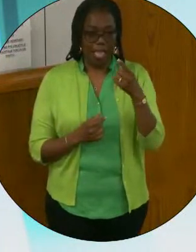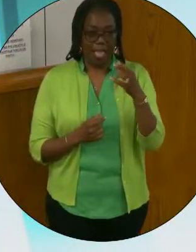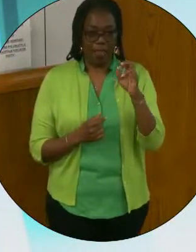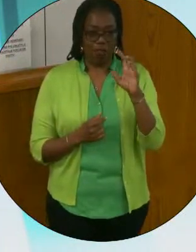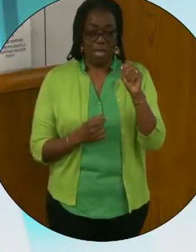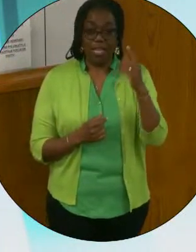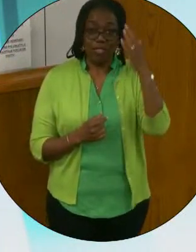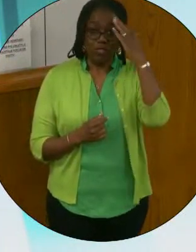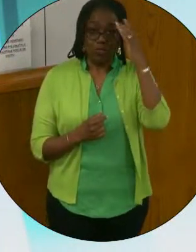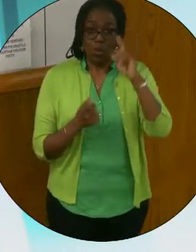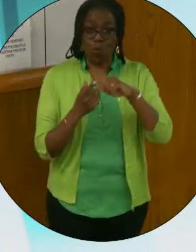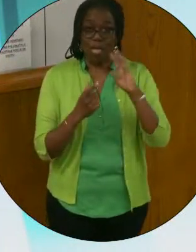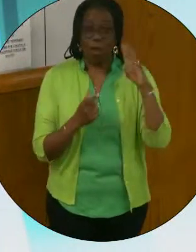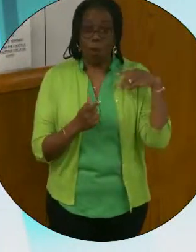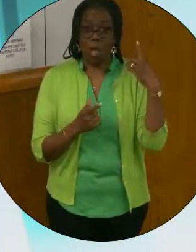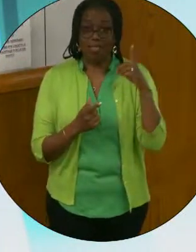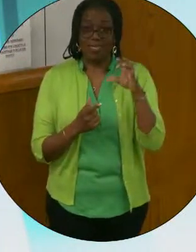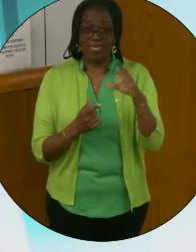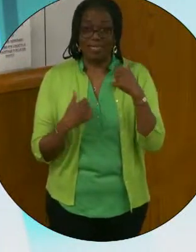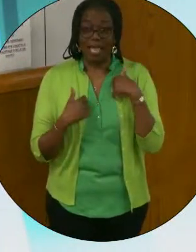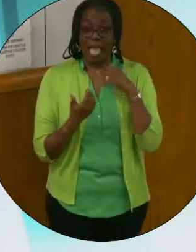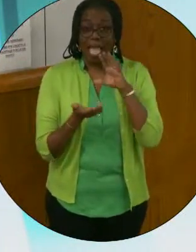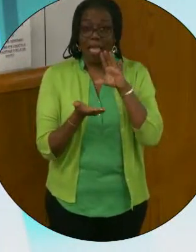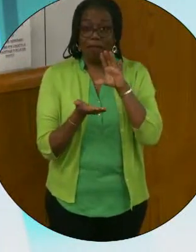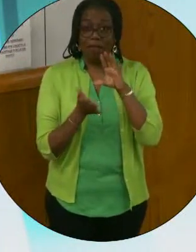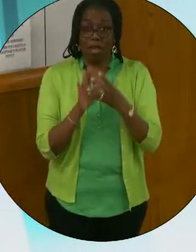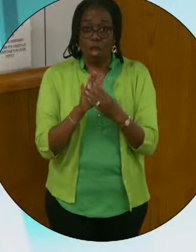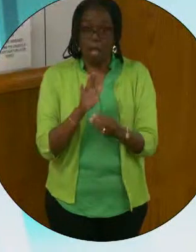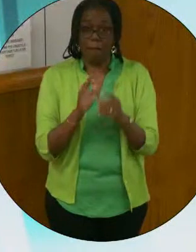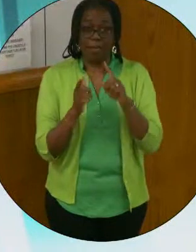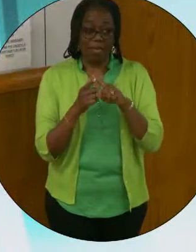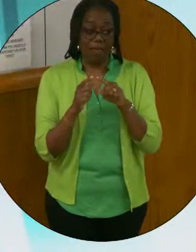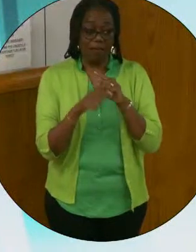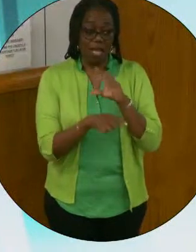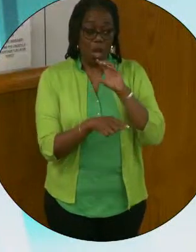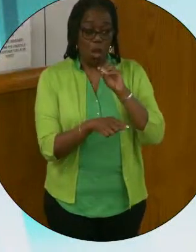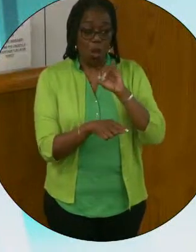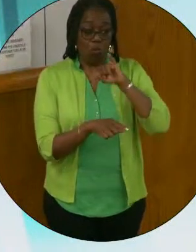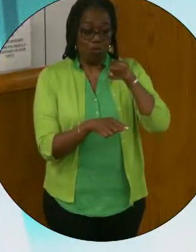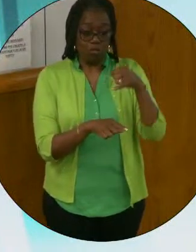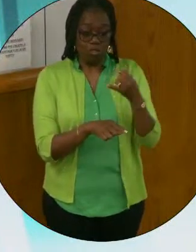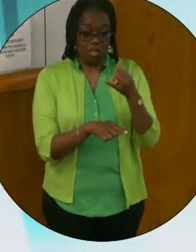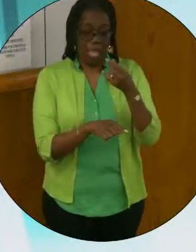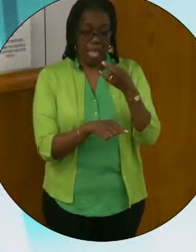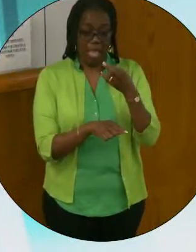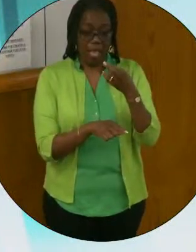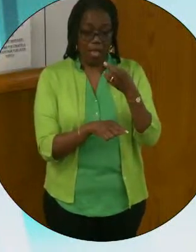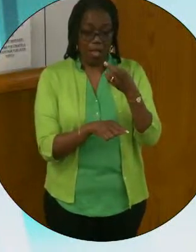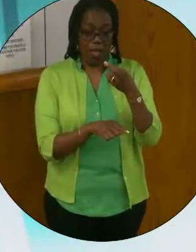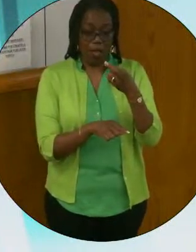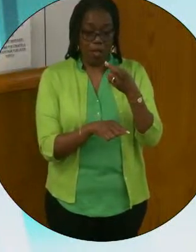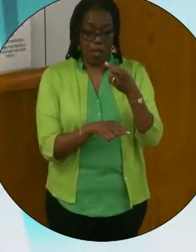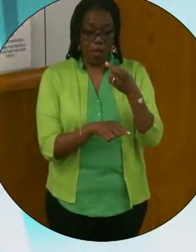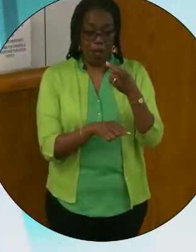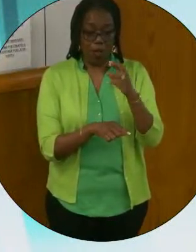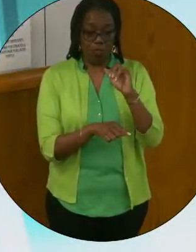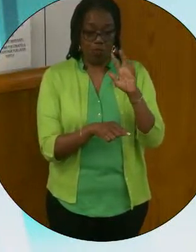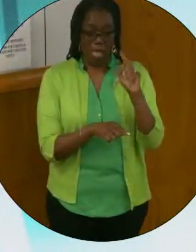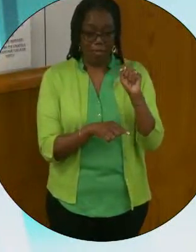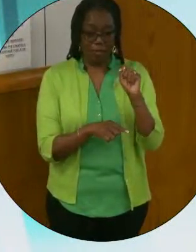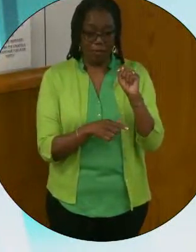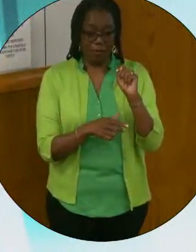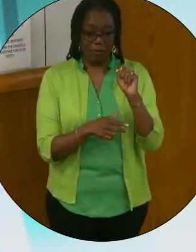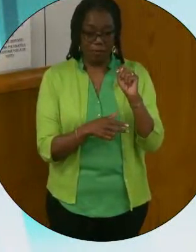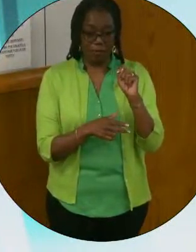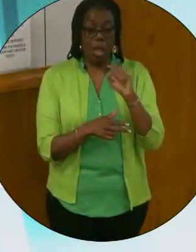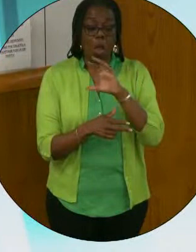that Washington, D.C. now has a copy of Clark County's OJJ grant? Judicial Committee, they've been actually holding it in the